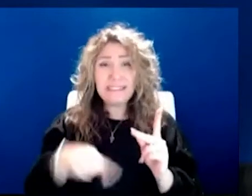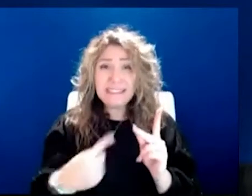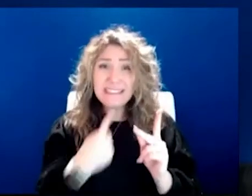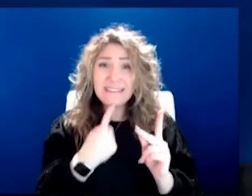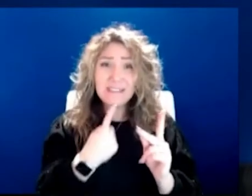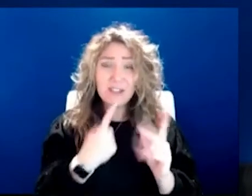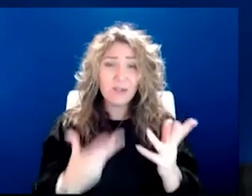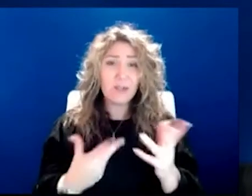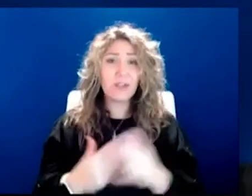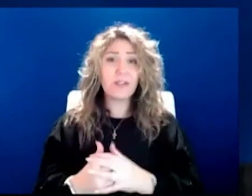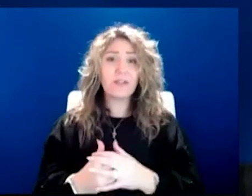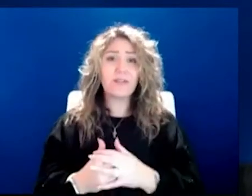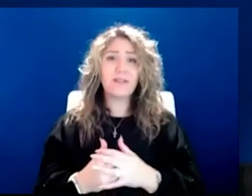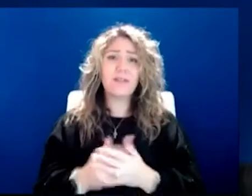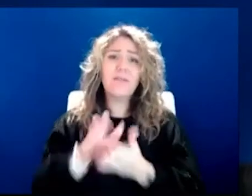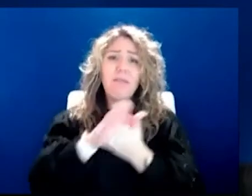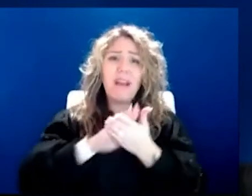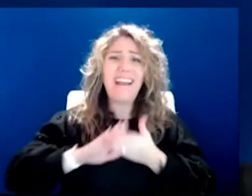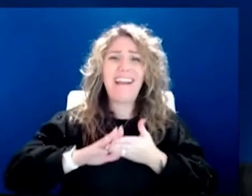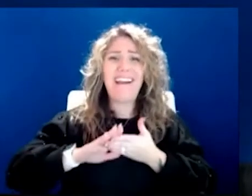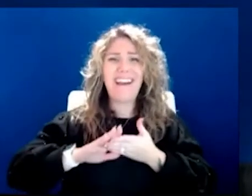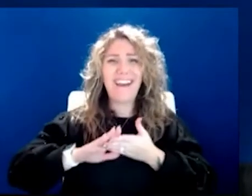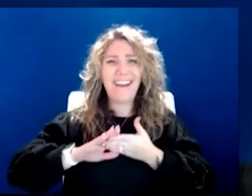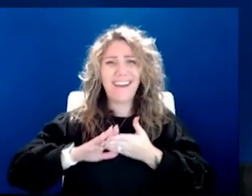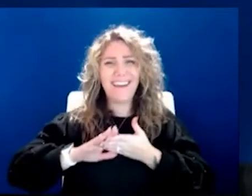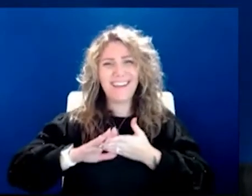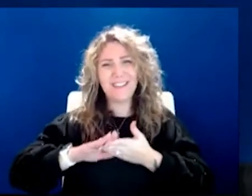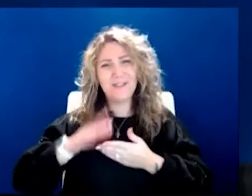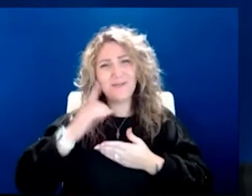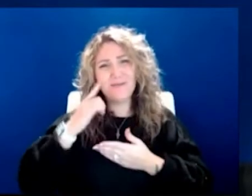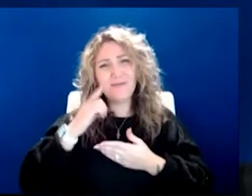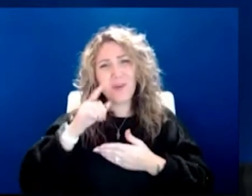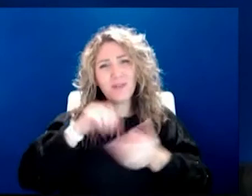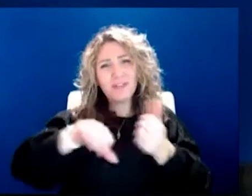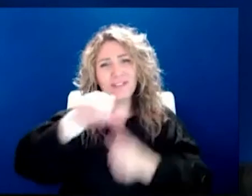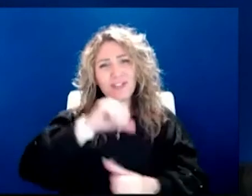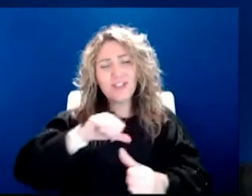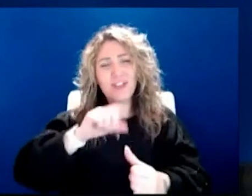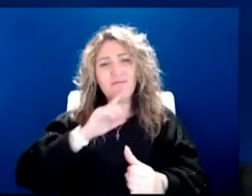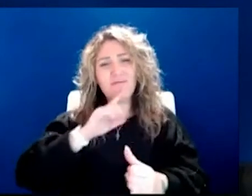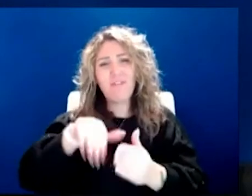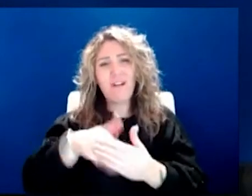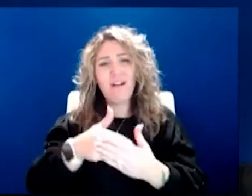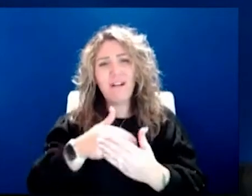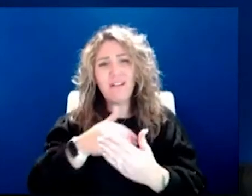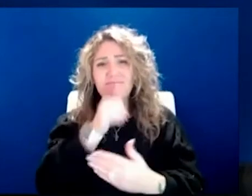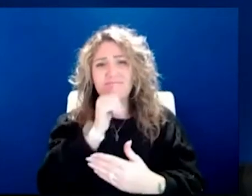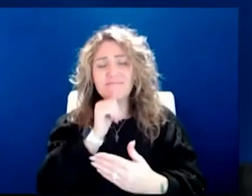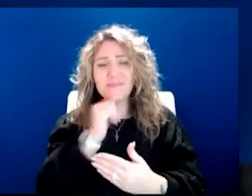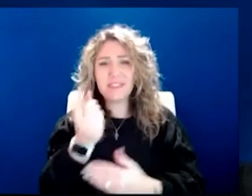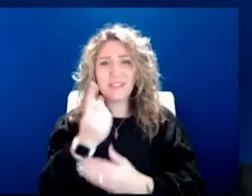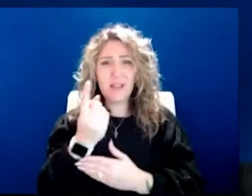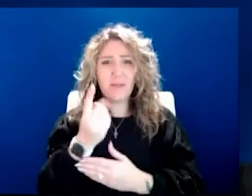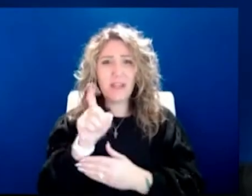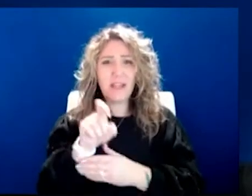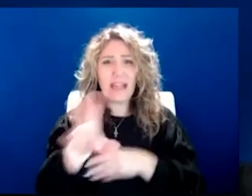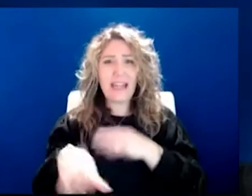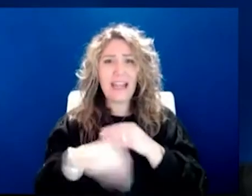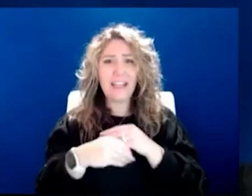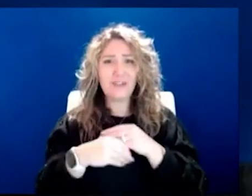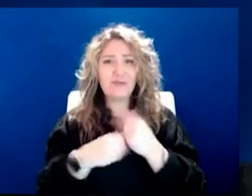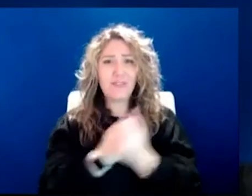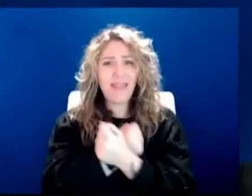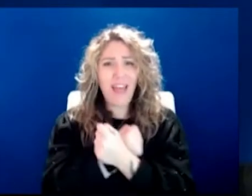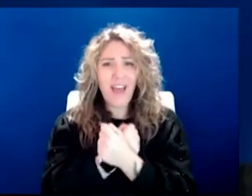be kind and be nice to each other. We're all dealing with something, and we just need that extra love for each